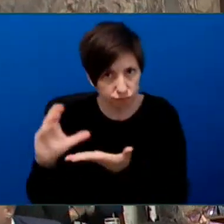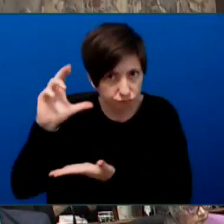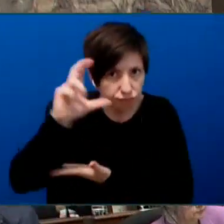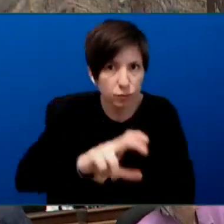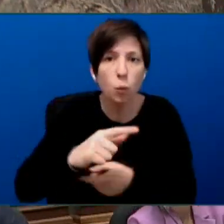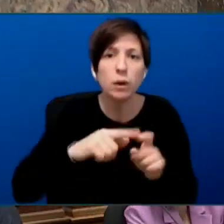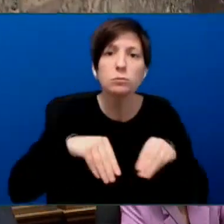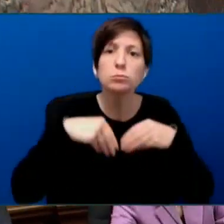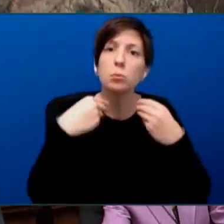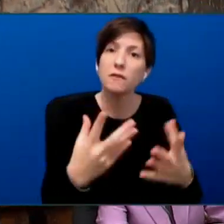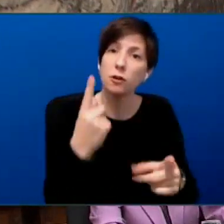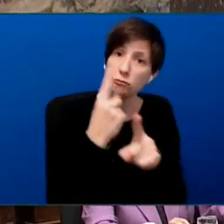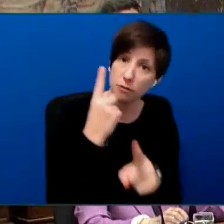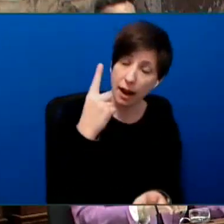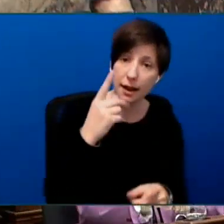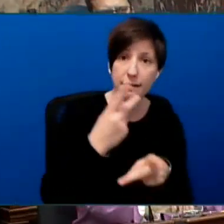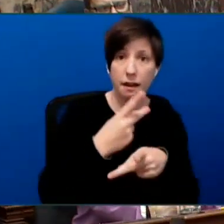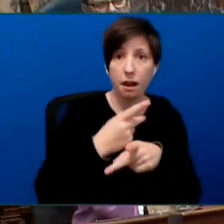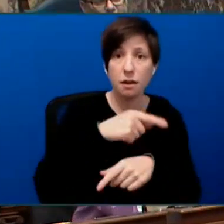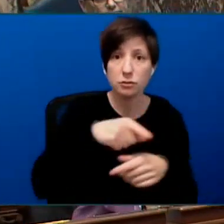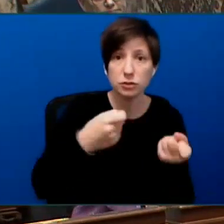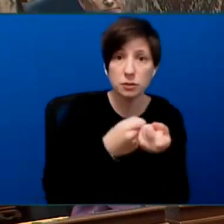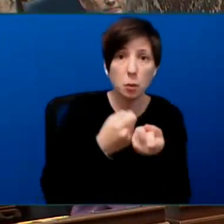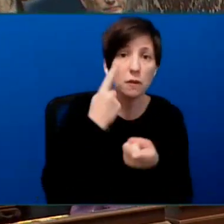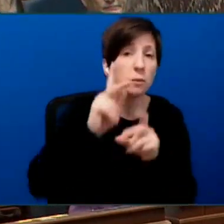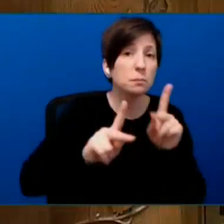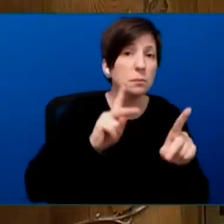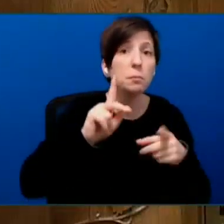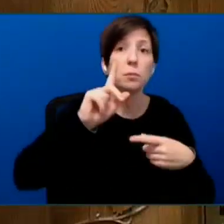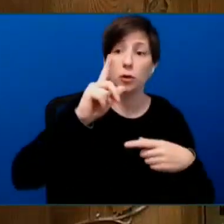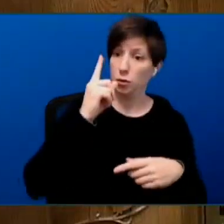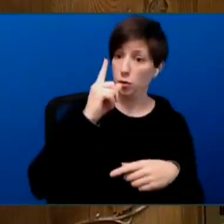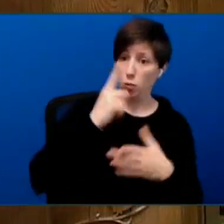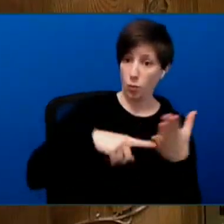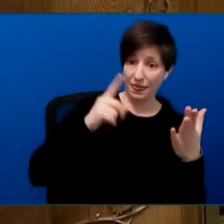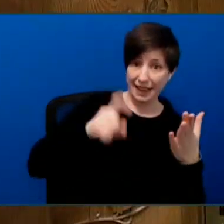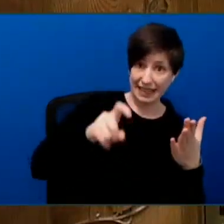The bell ends the question.